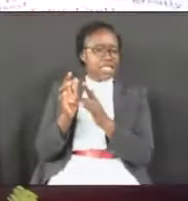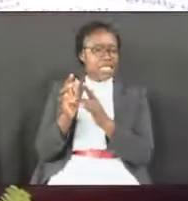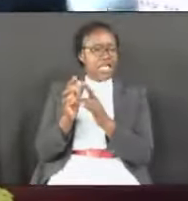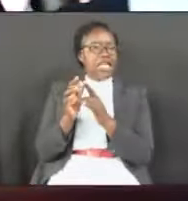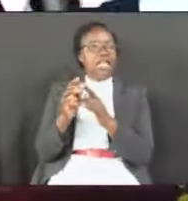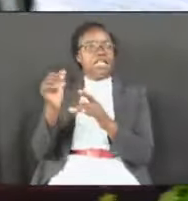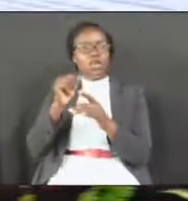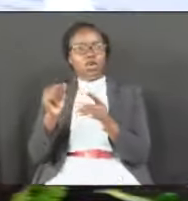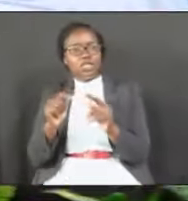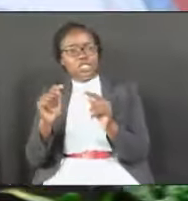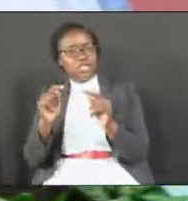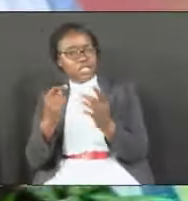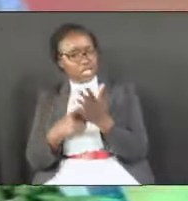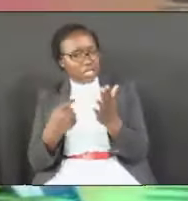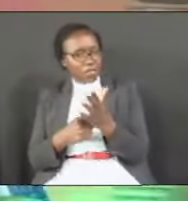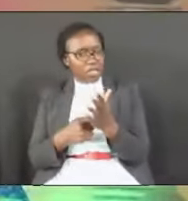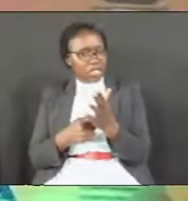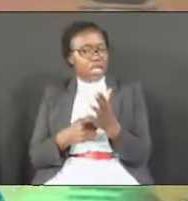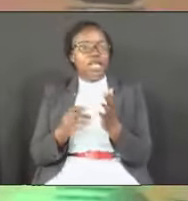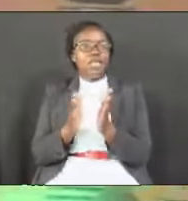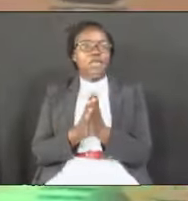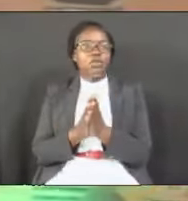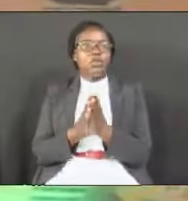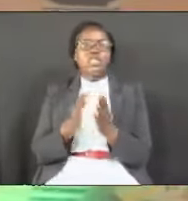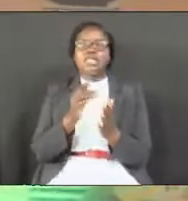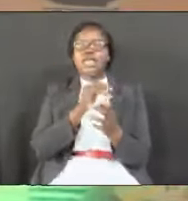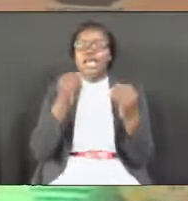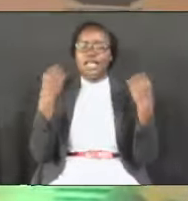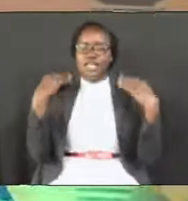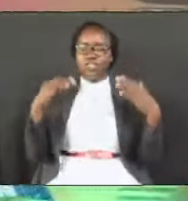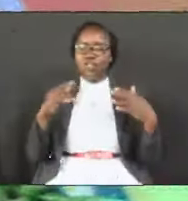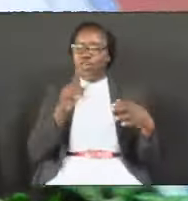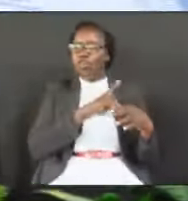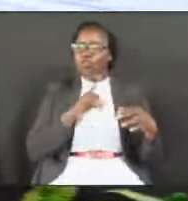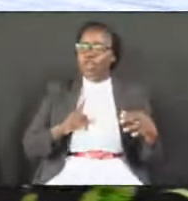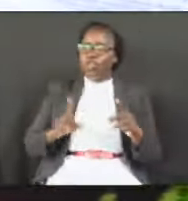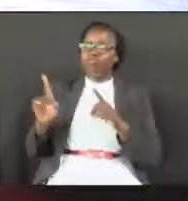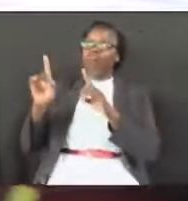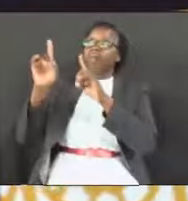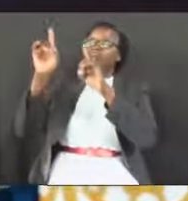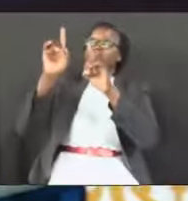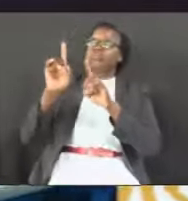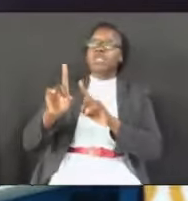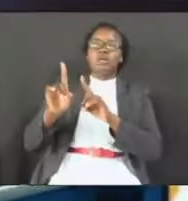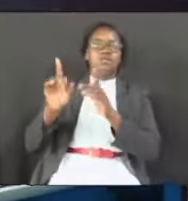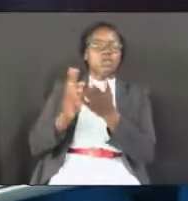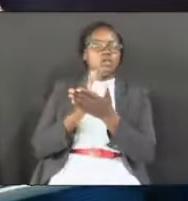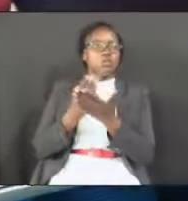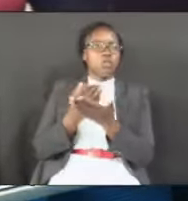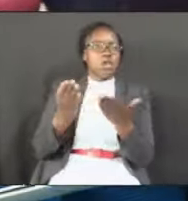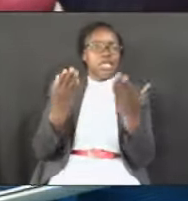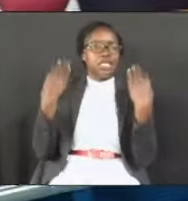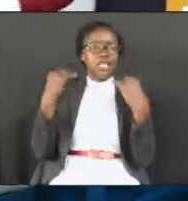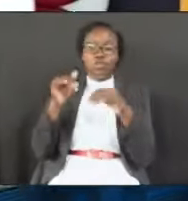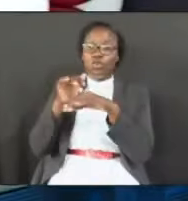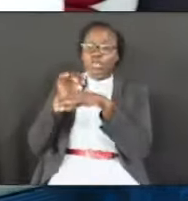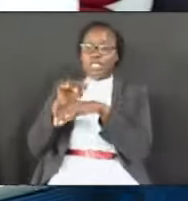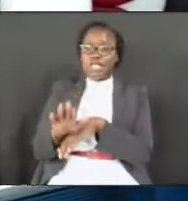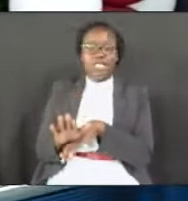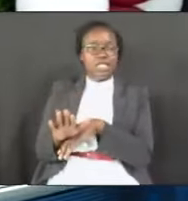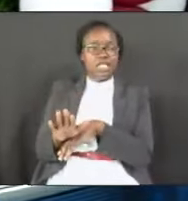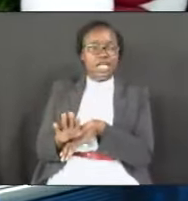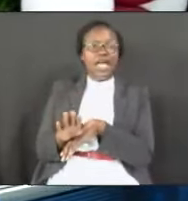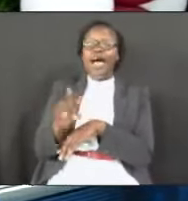was identified as the angel of the Lord. Carefully read your Bible. There are phrases where you meet with the angel was sent. But when you see